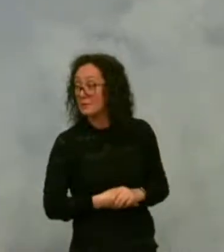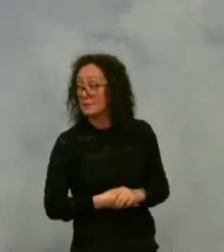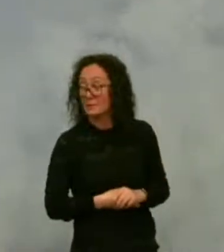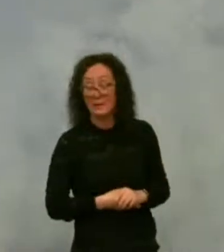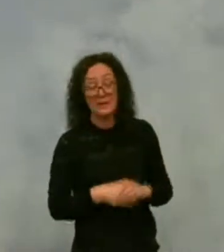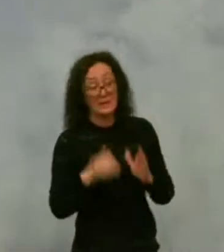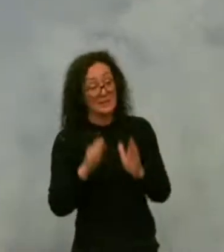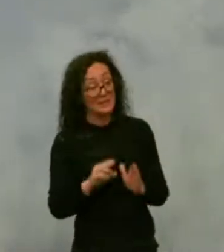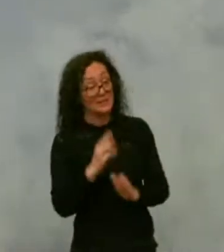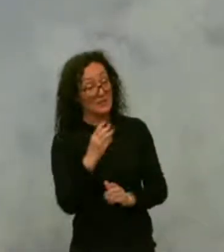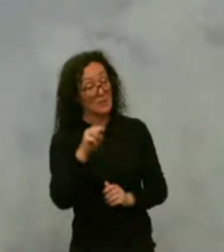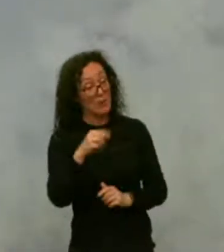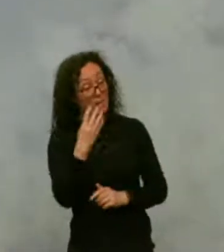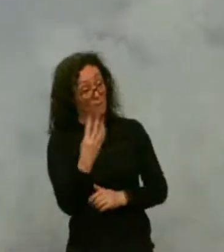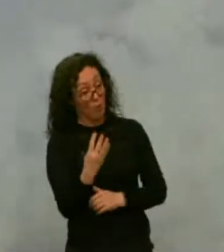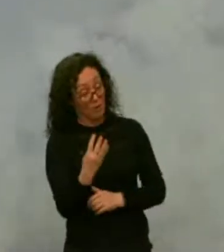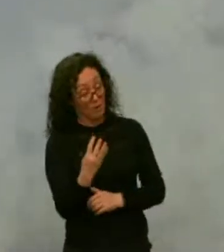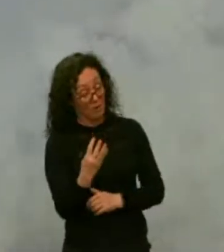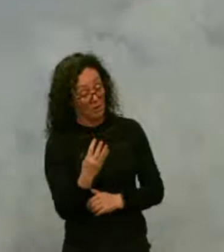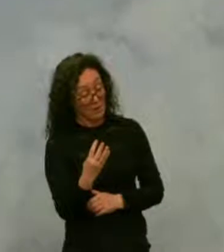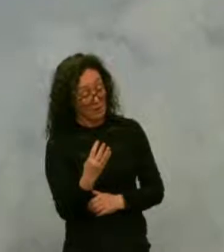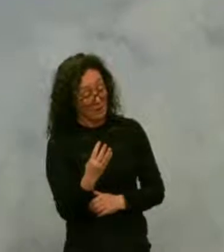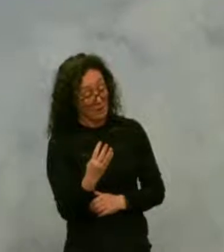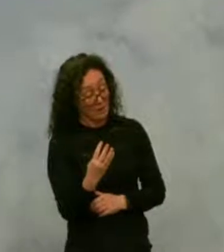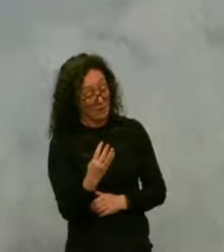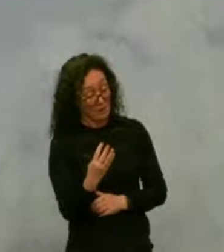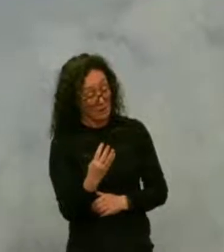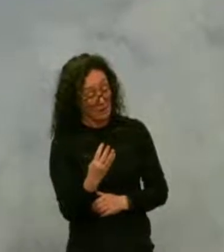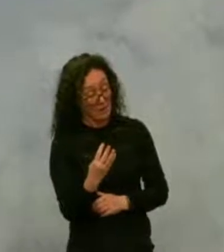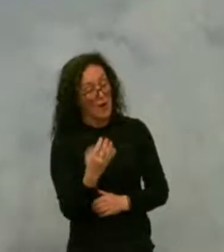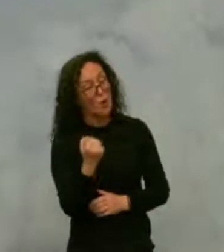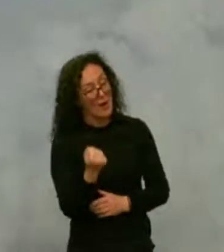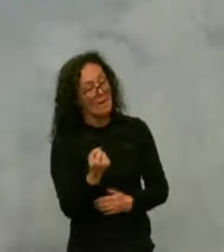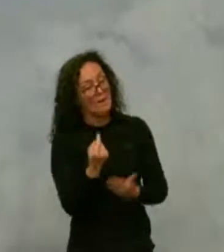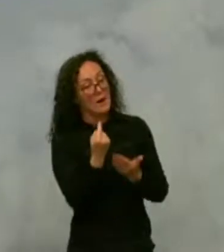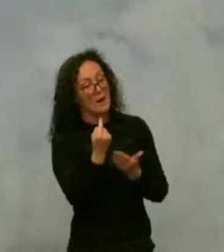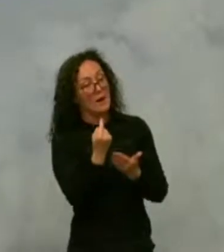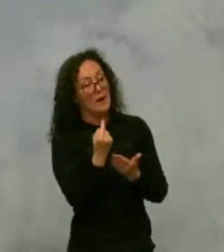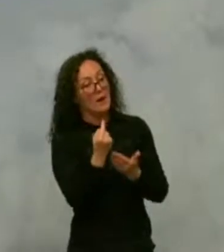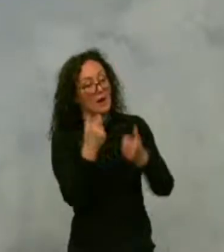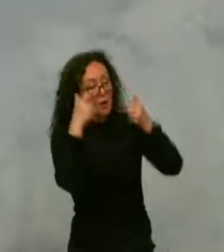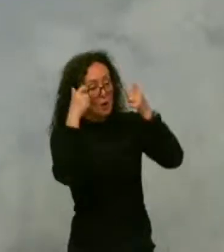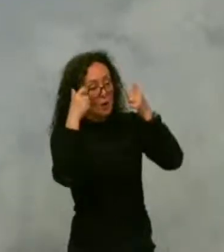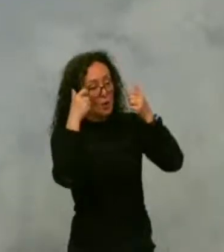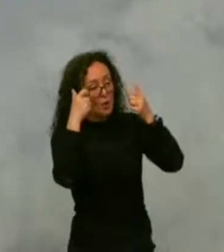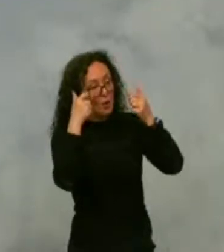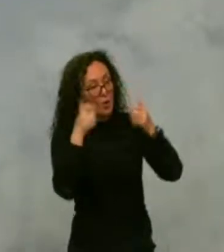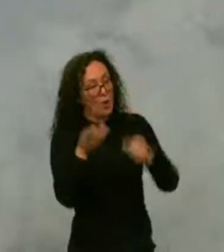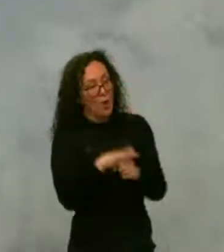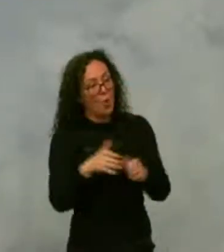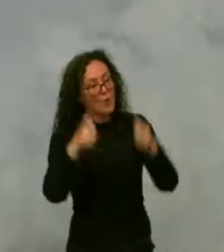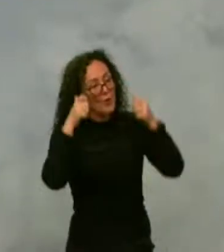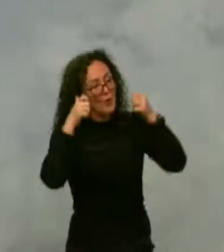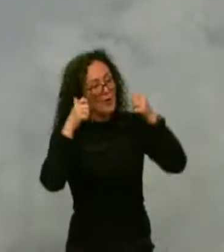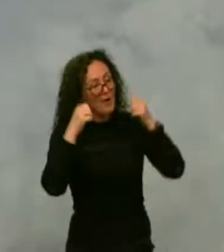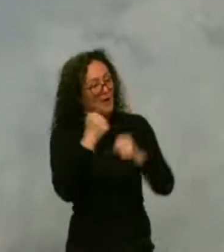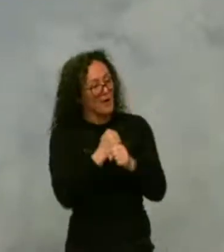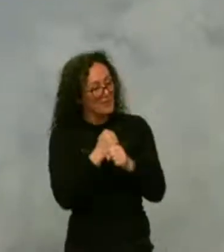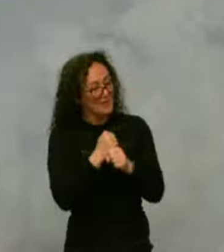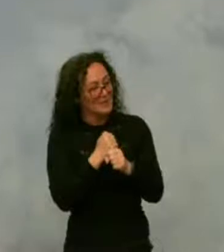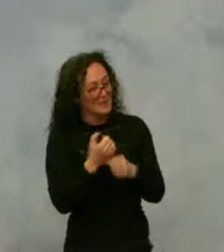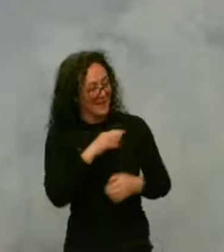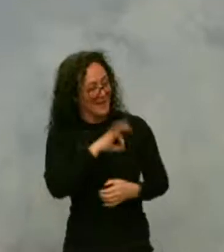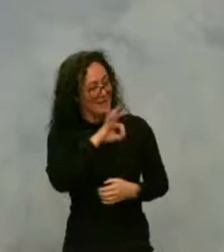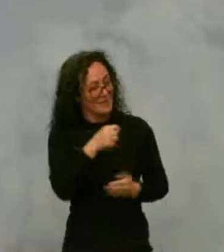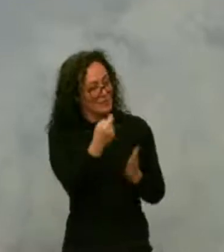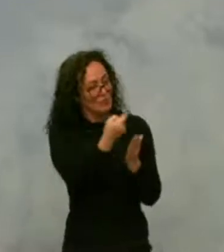section 3.4, there's actually a regulation, the Local Government Investment Scotland regulation, which requires us